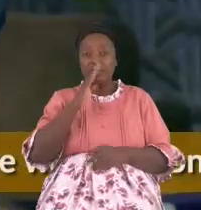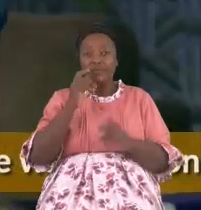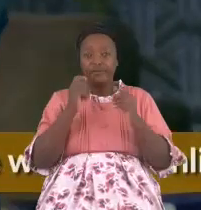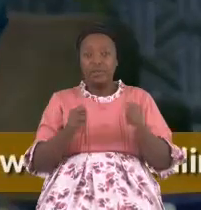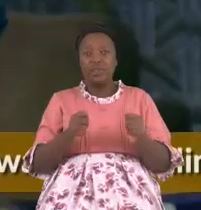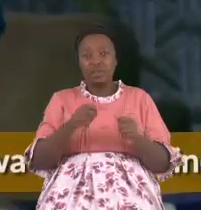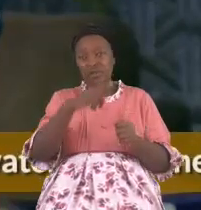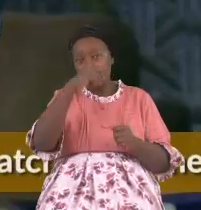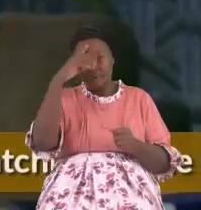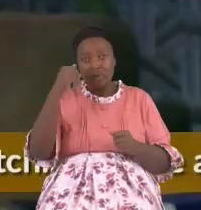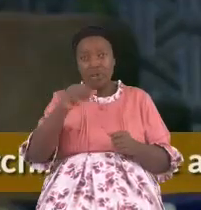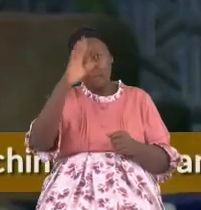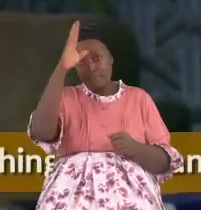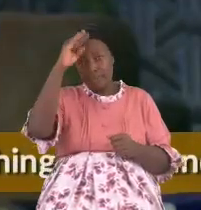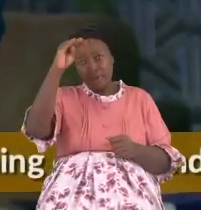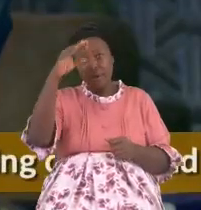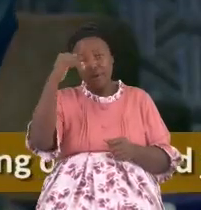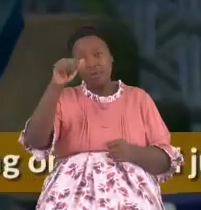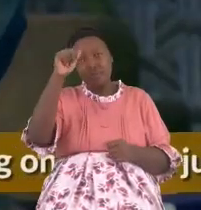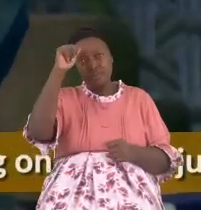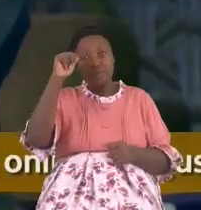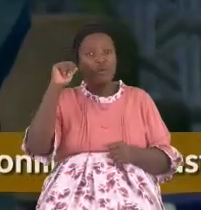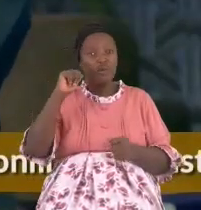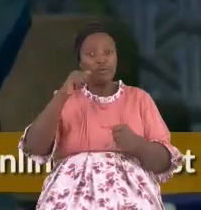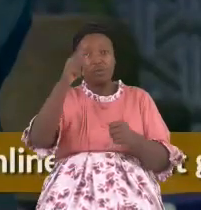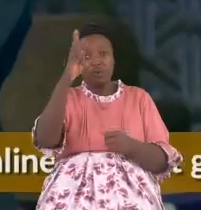the man of god will soon pray